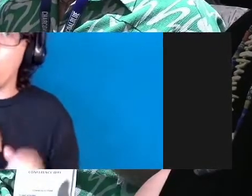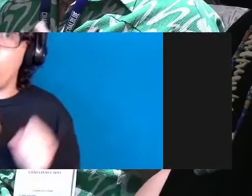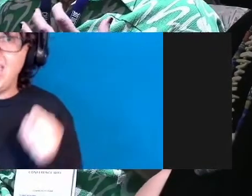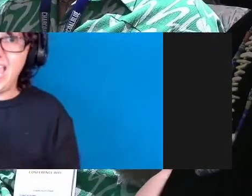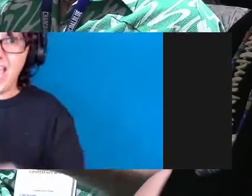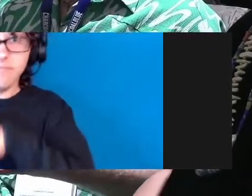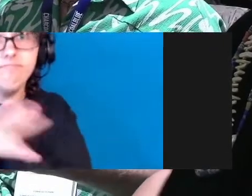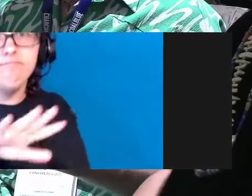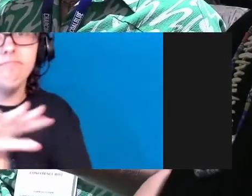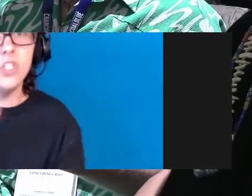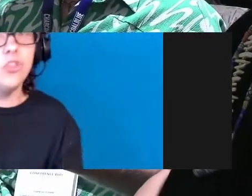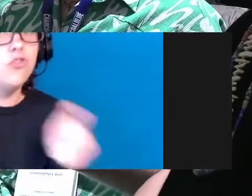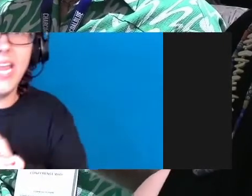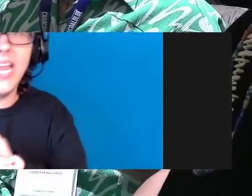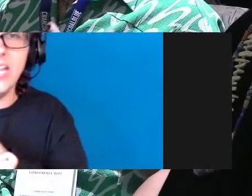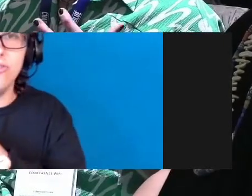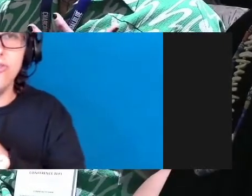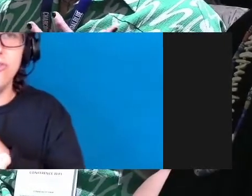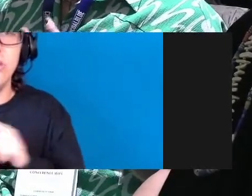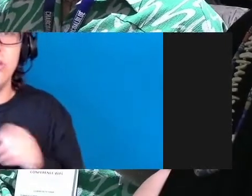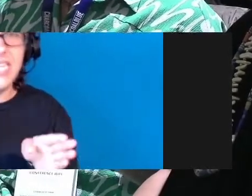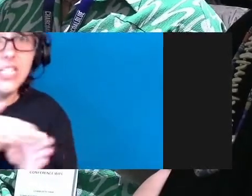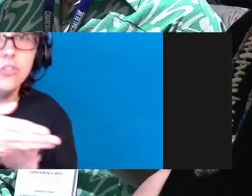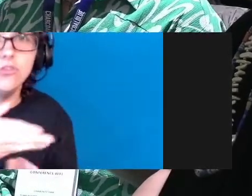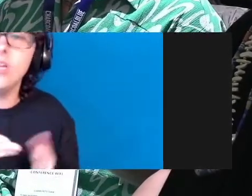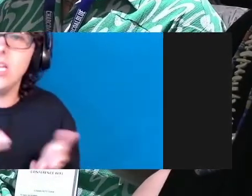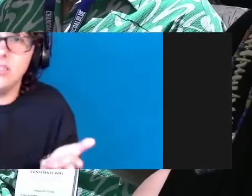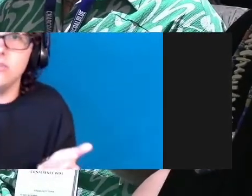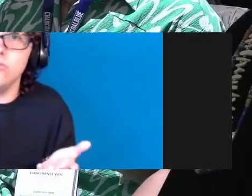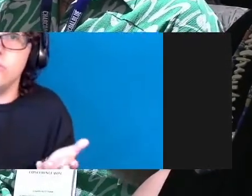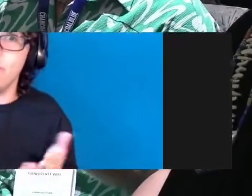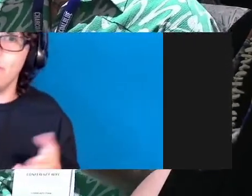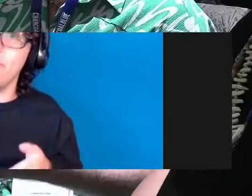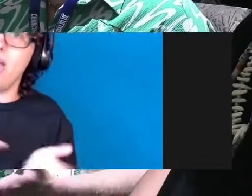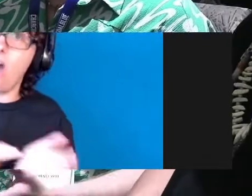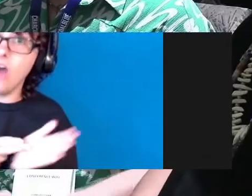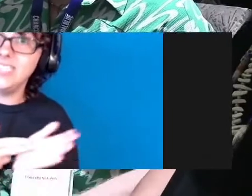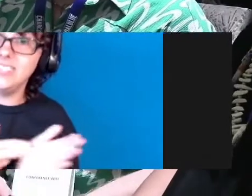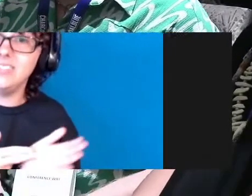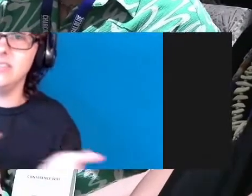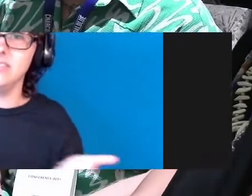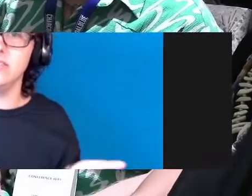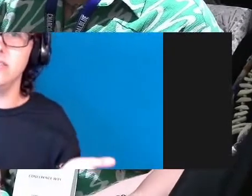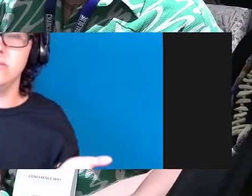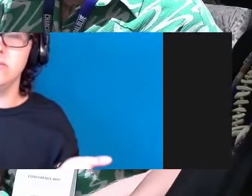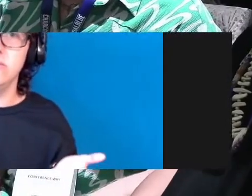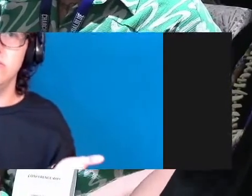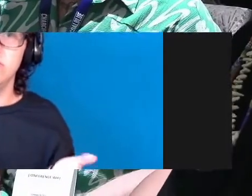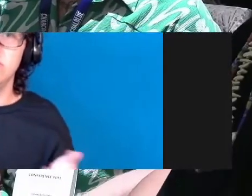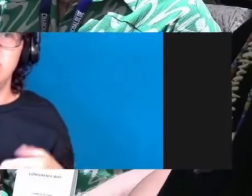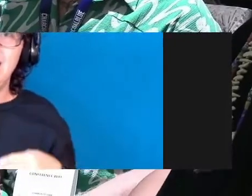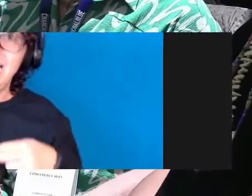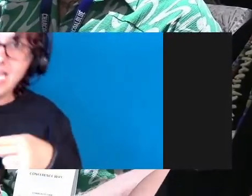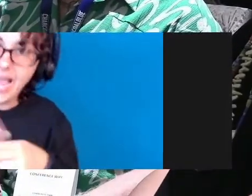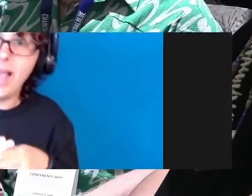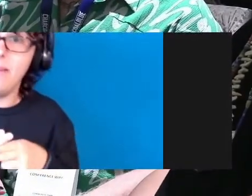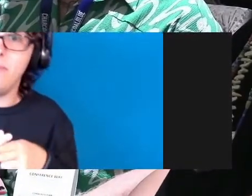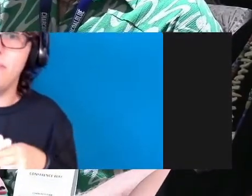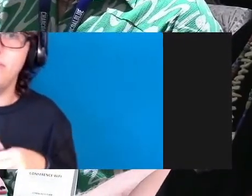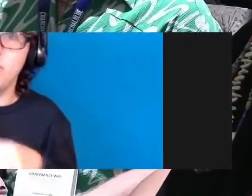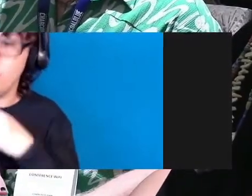by being honest and naming those feelings, and being unapologetic about it.